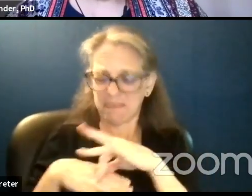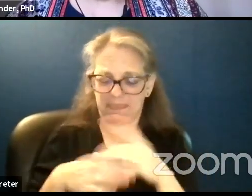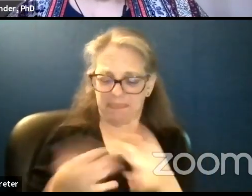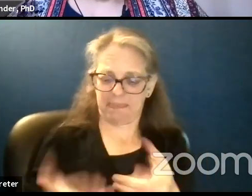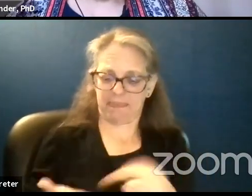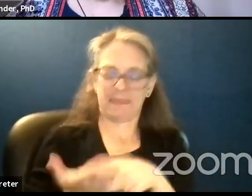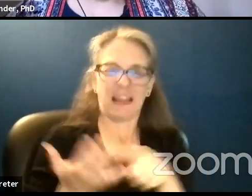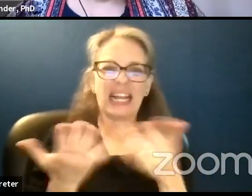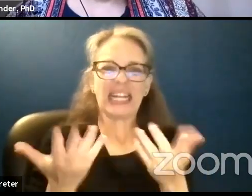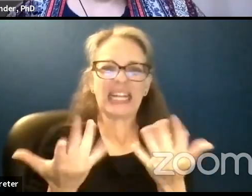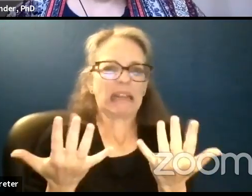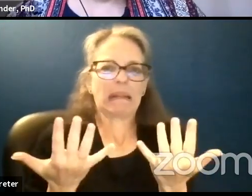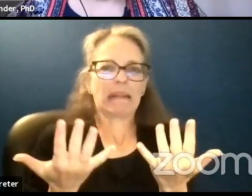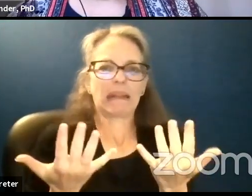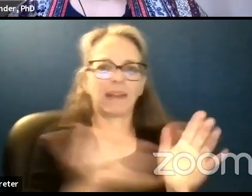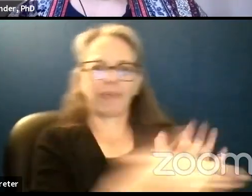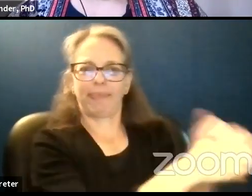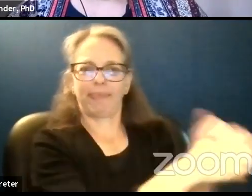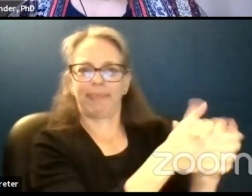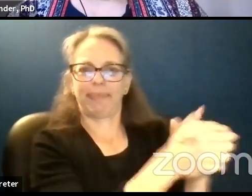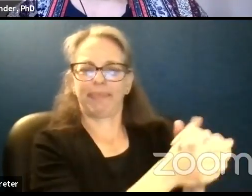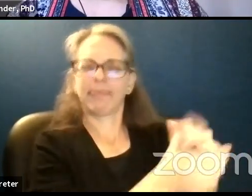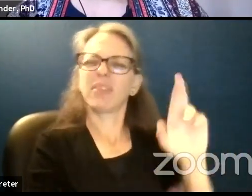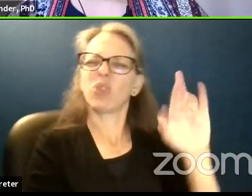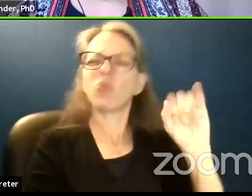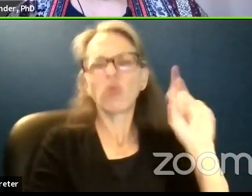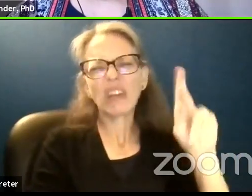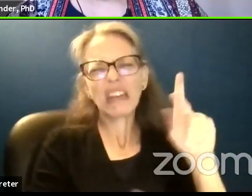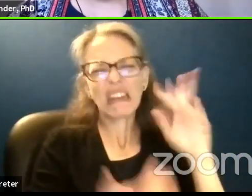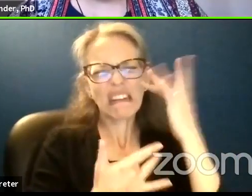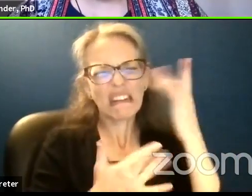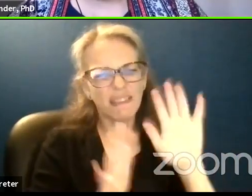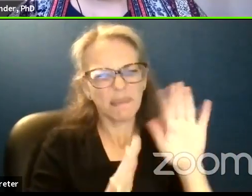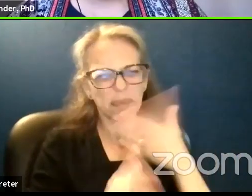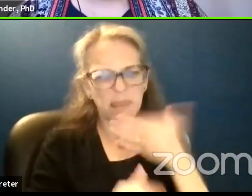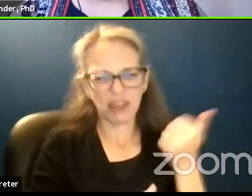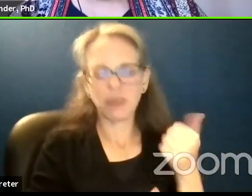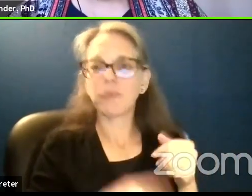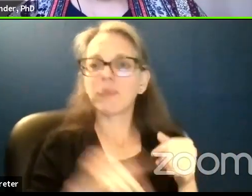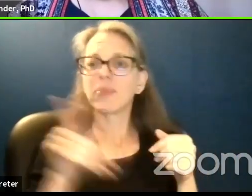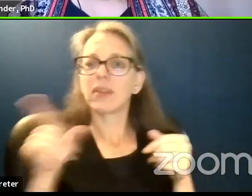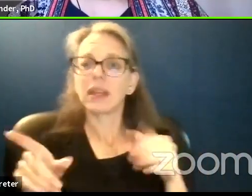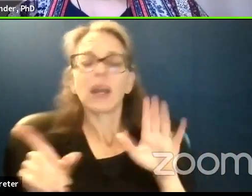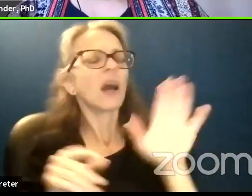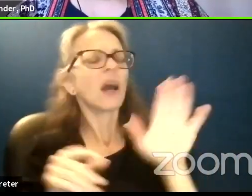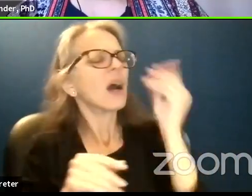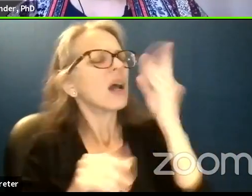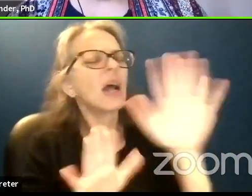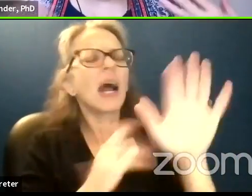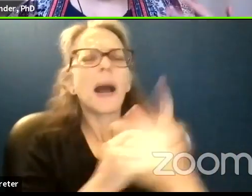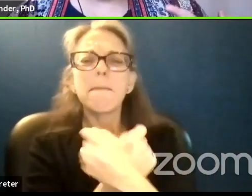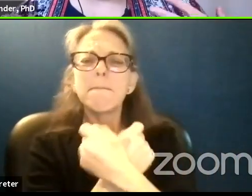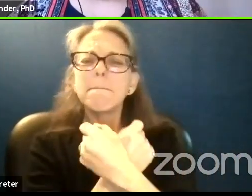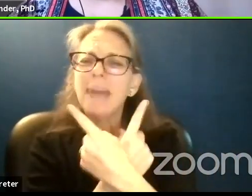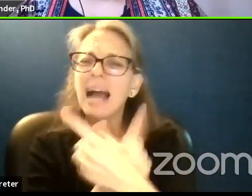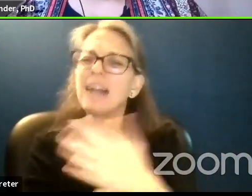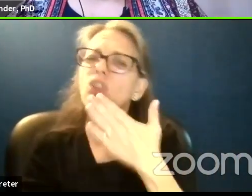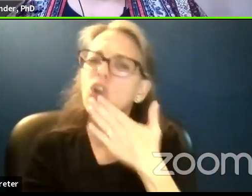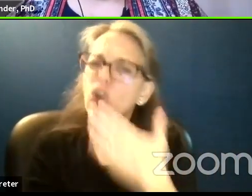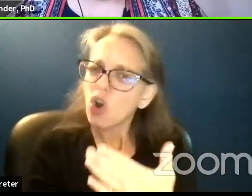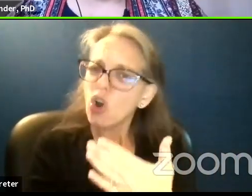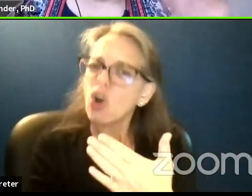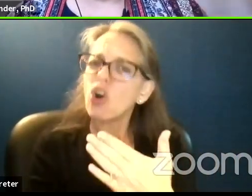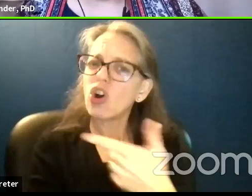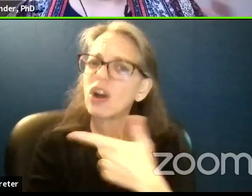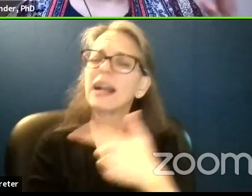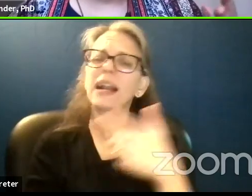hands is a high risk for getting a virus. If I can add, bats are good. Bats can pollinate, and it means they